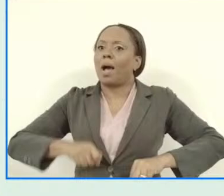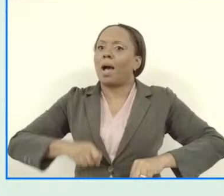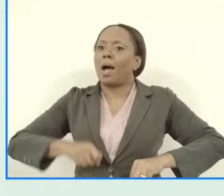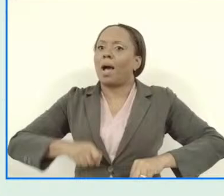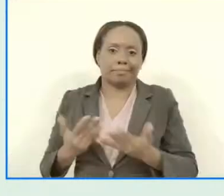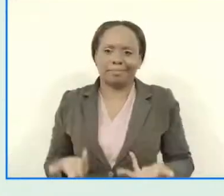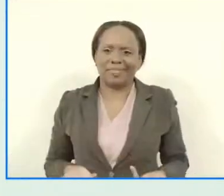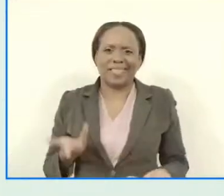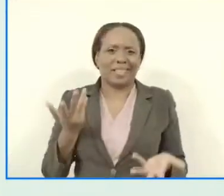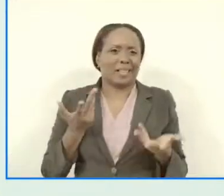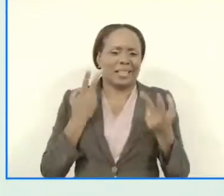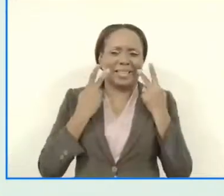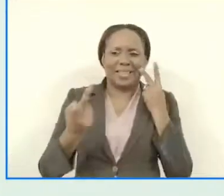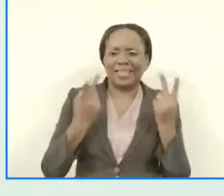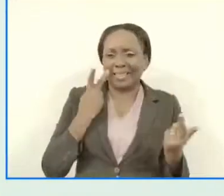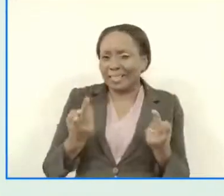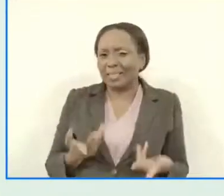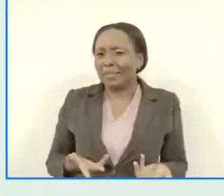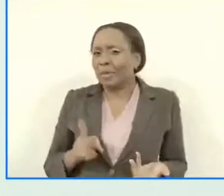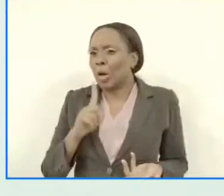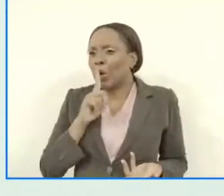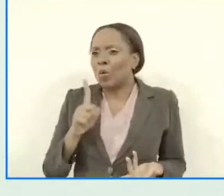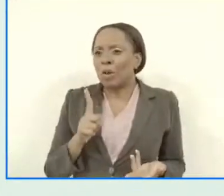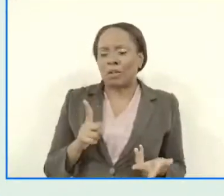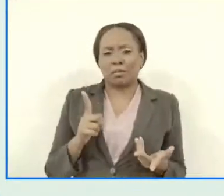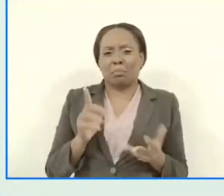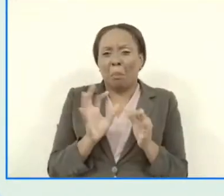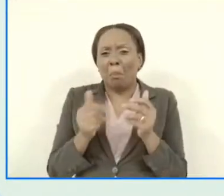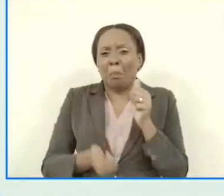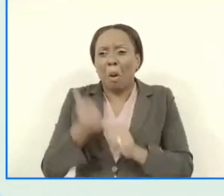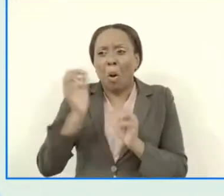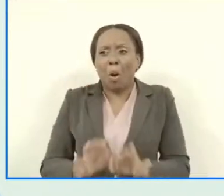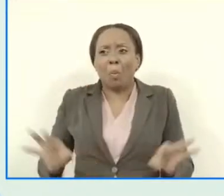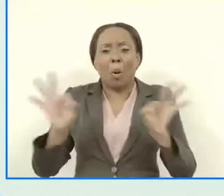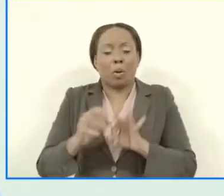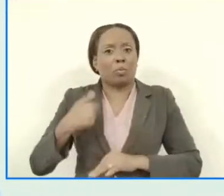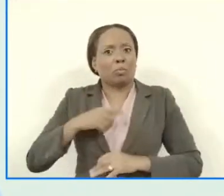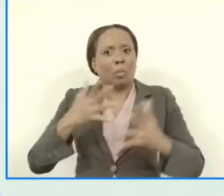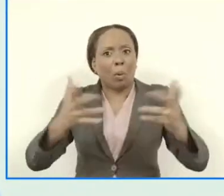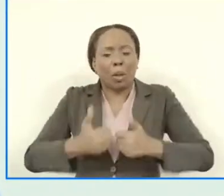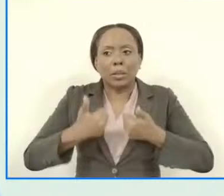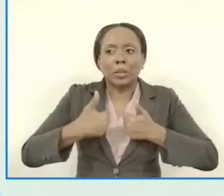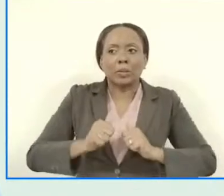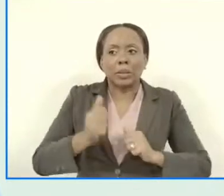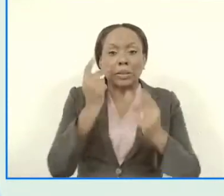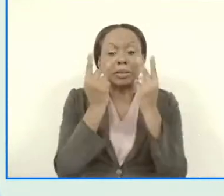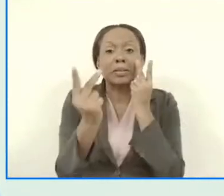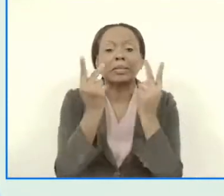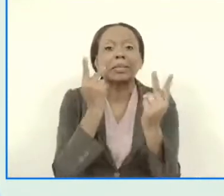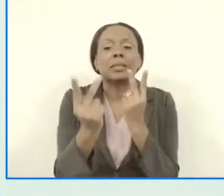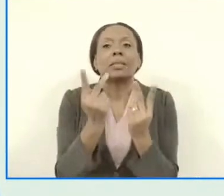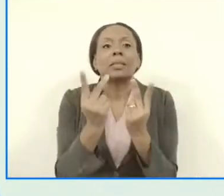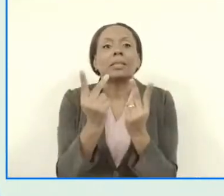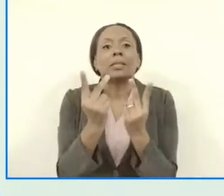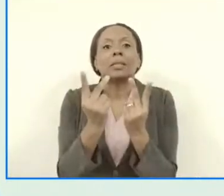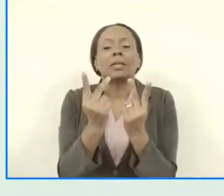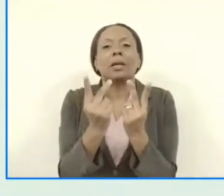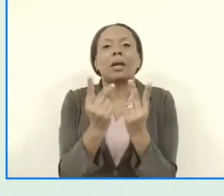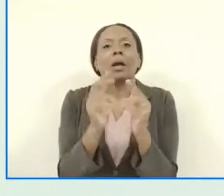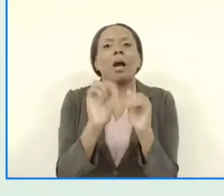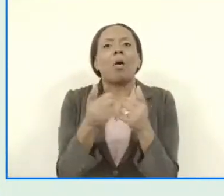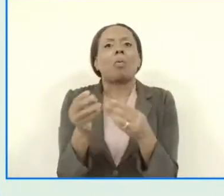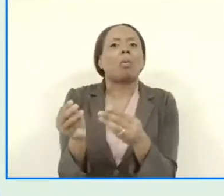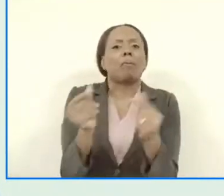we're balancing right now, and the priority right now is to try to get remedial